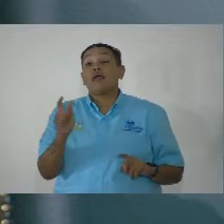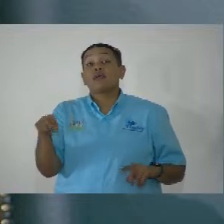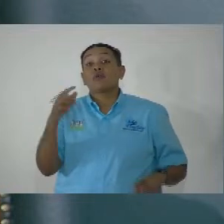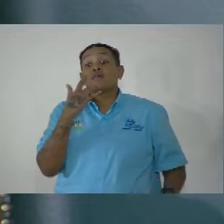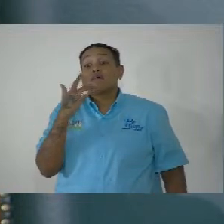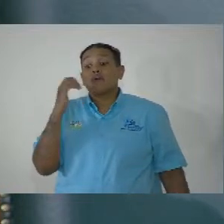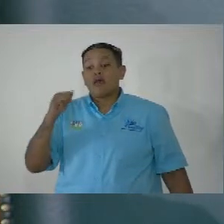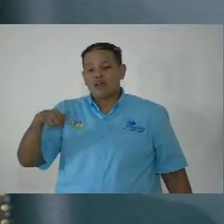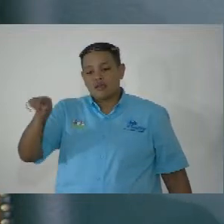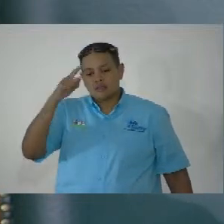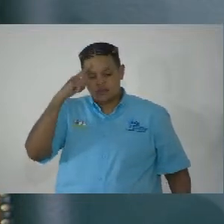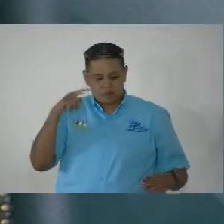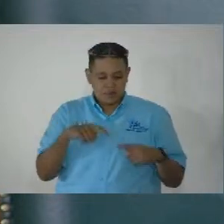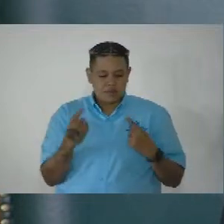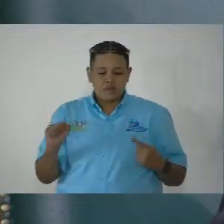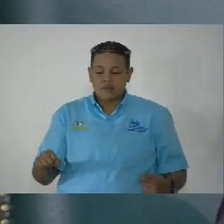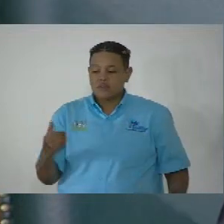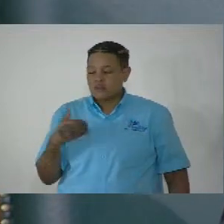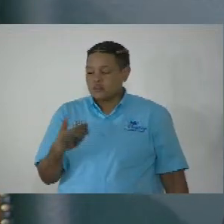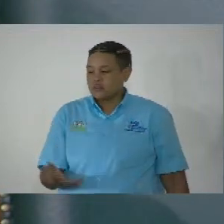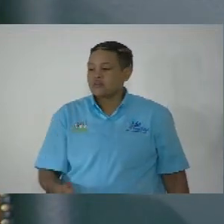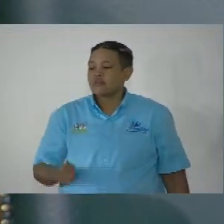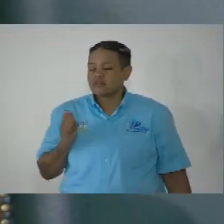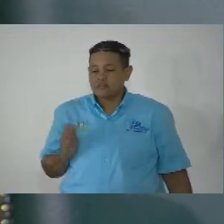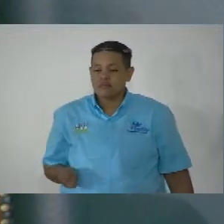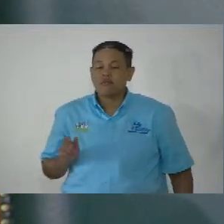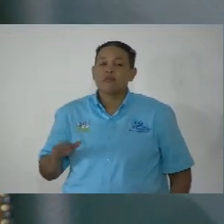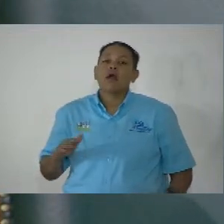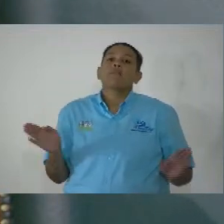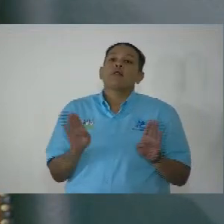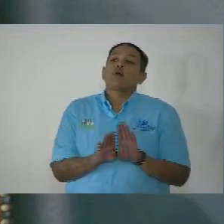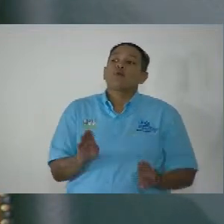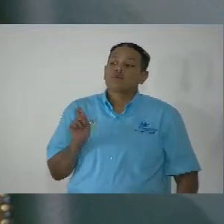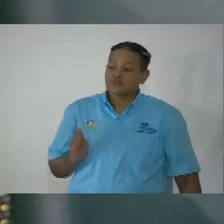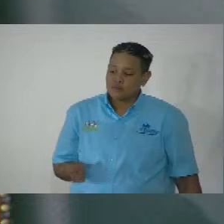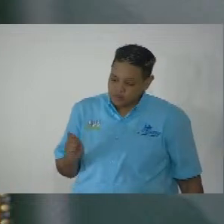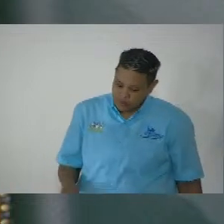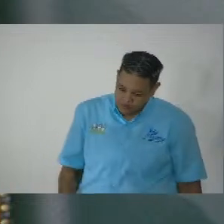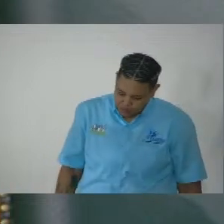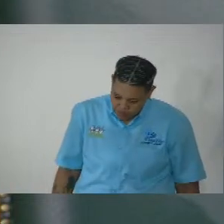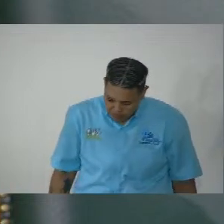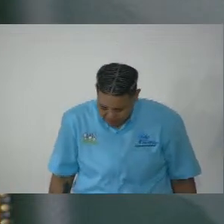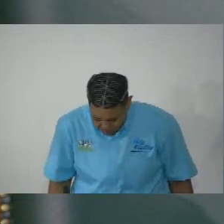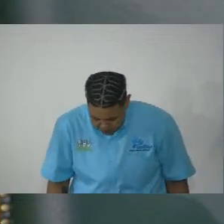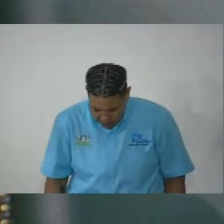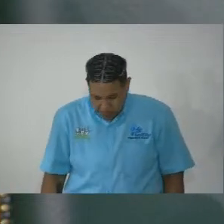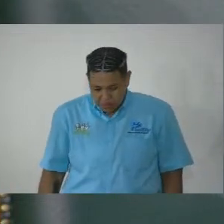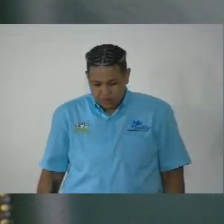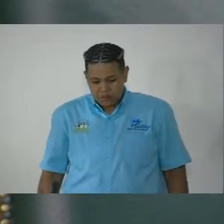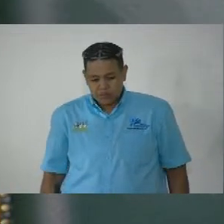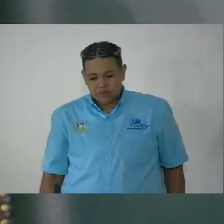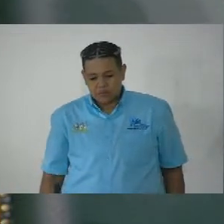in favor? Those against? The ayes have it. This honorable House now stands adjourned.